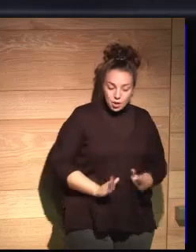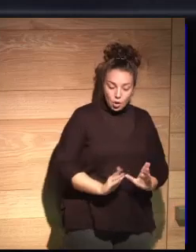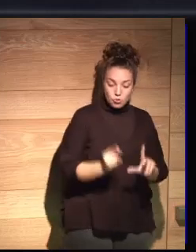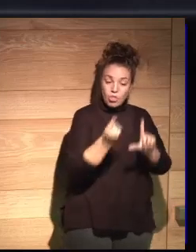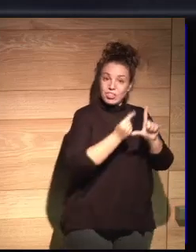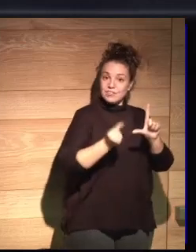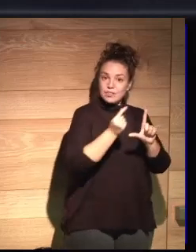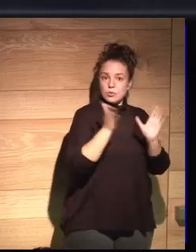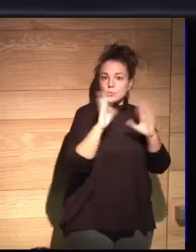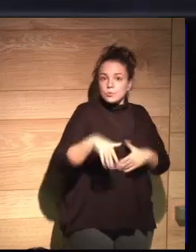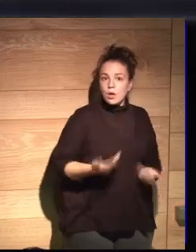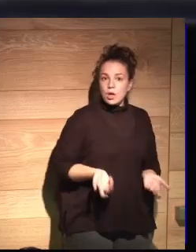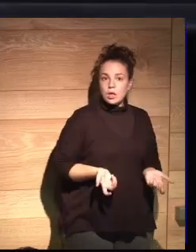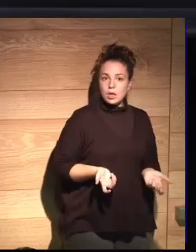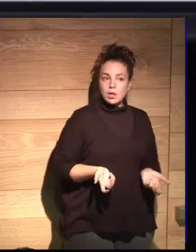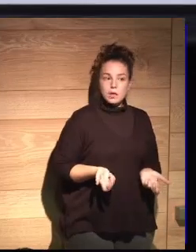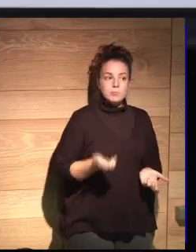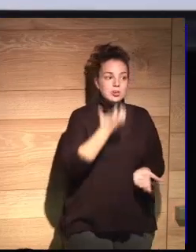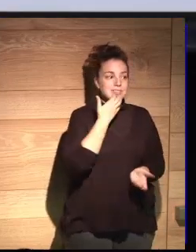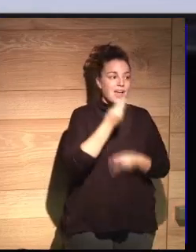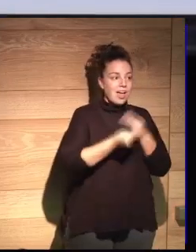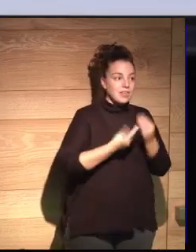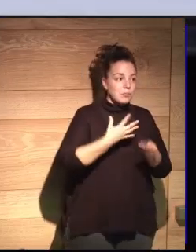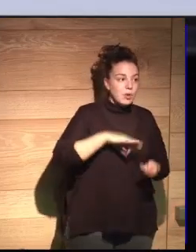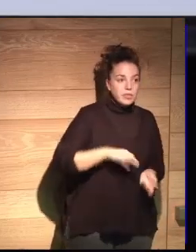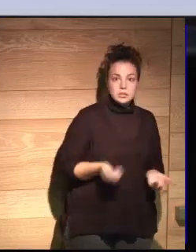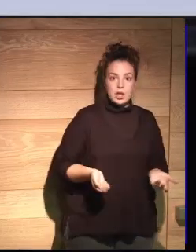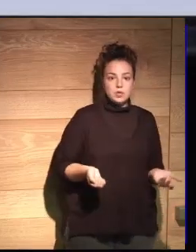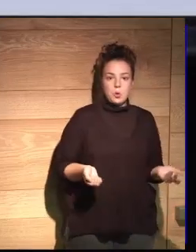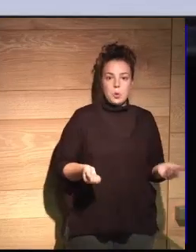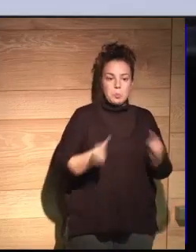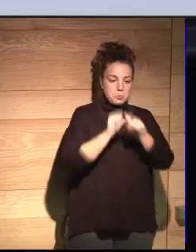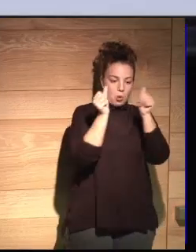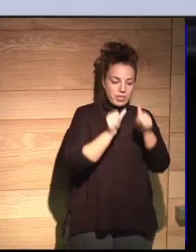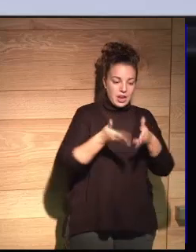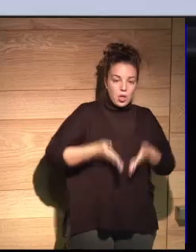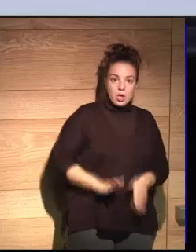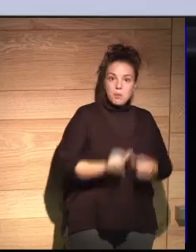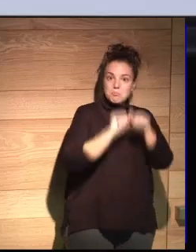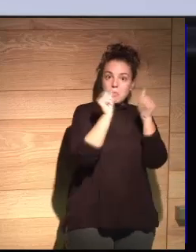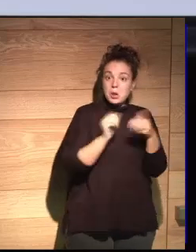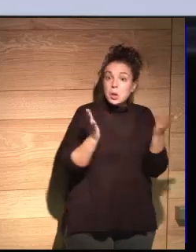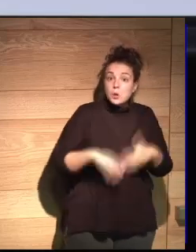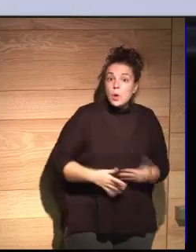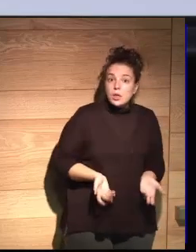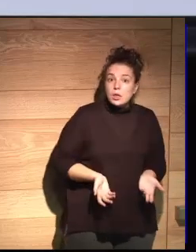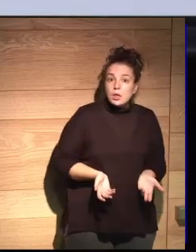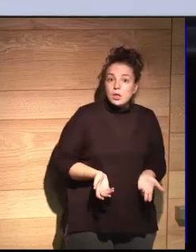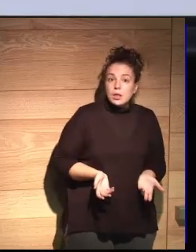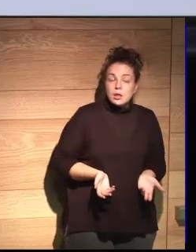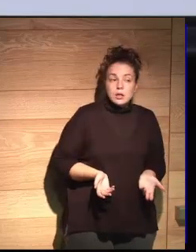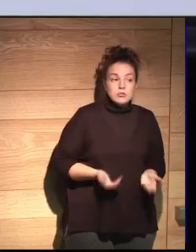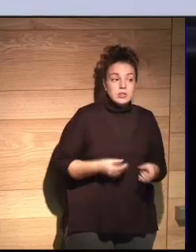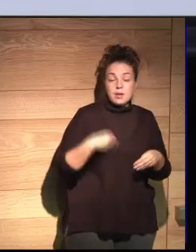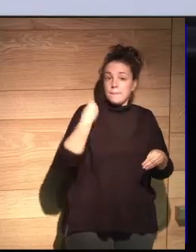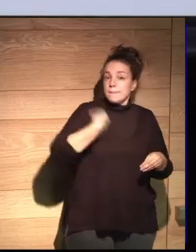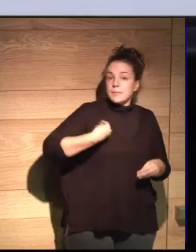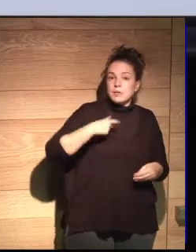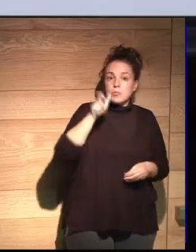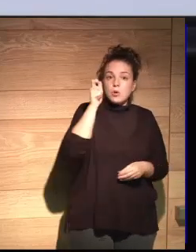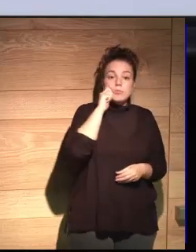my sons and daughters, my children. But if I were able to do it, I don't have a model for that. And that's